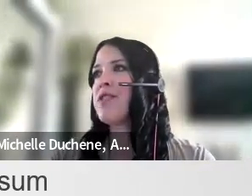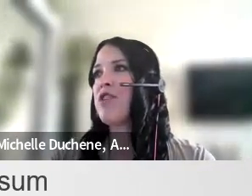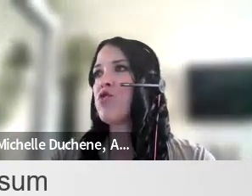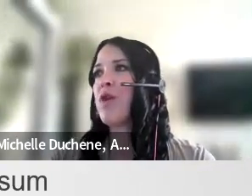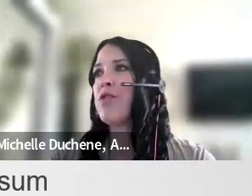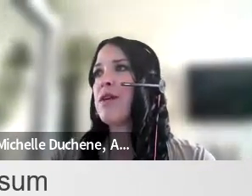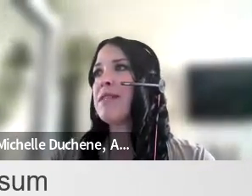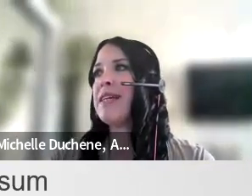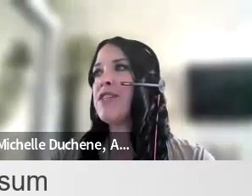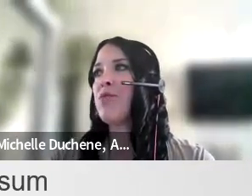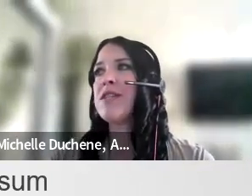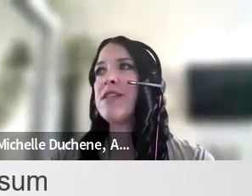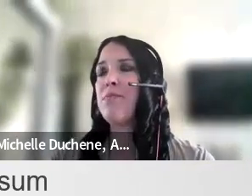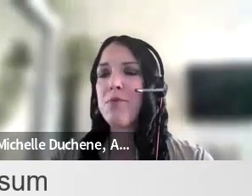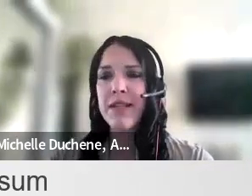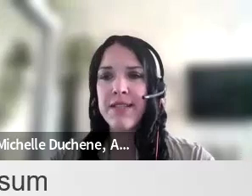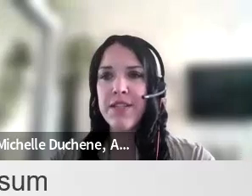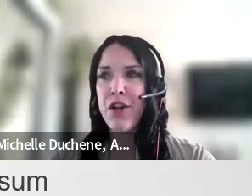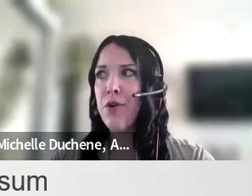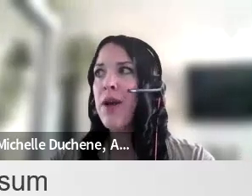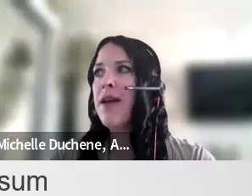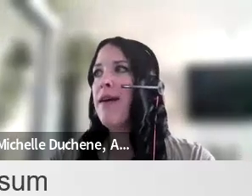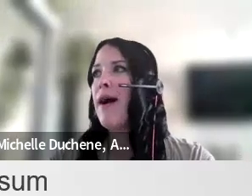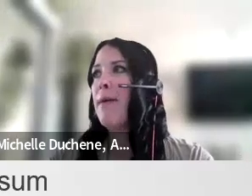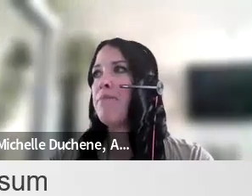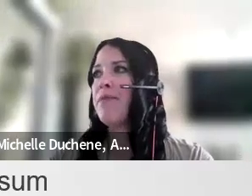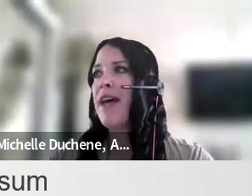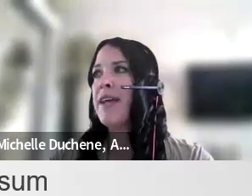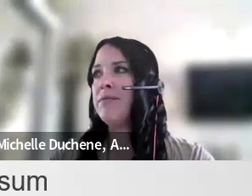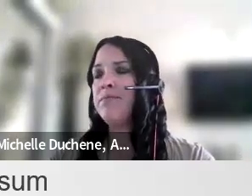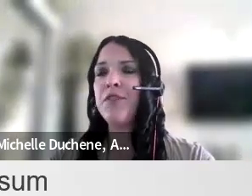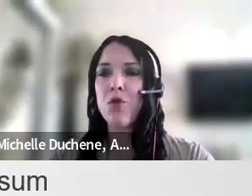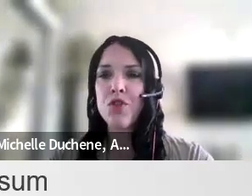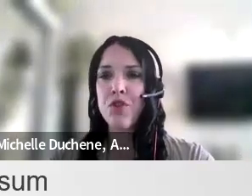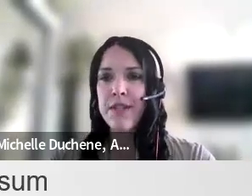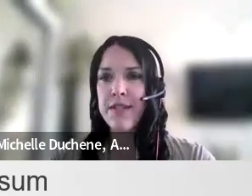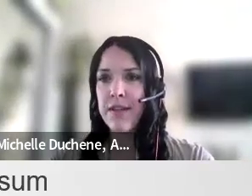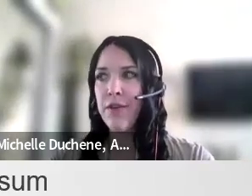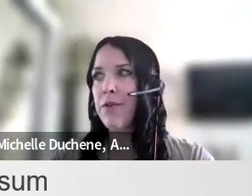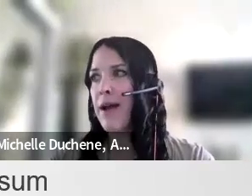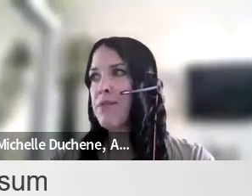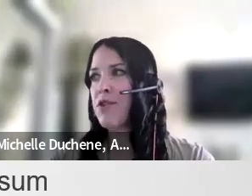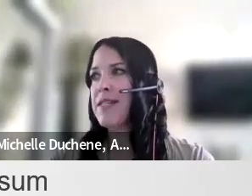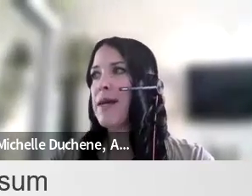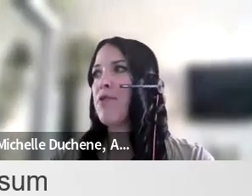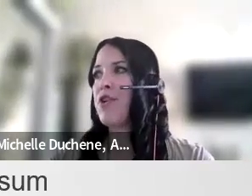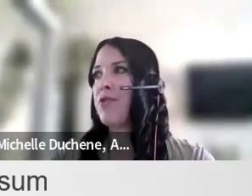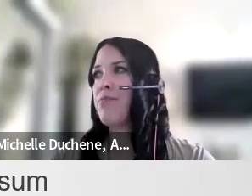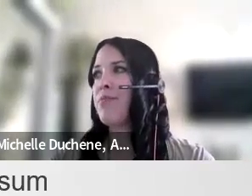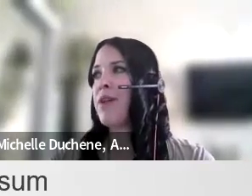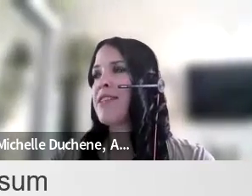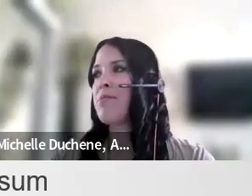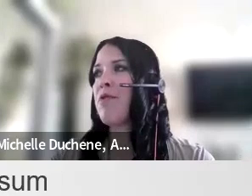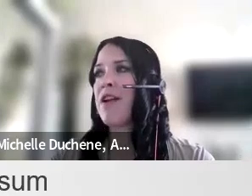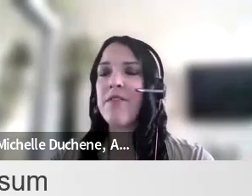so the regional centers will complete. So once the department lets us know that your service number